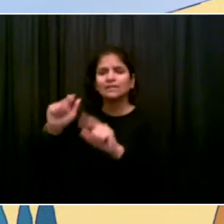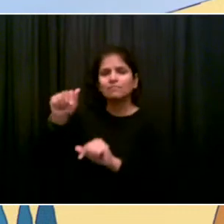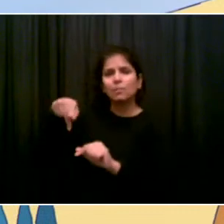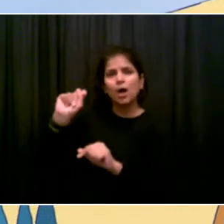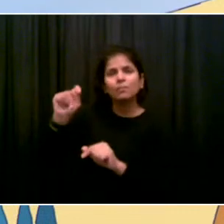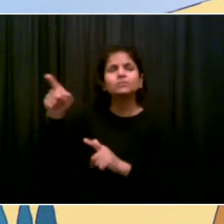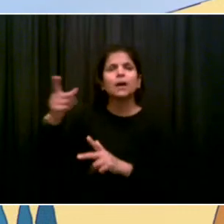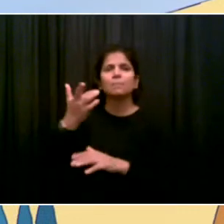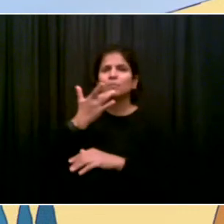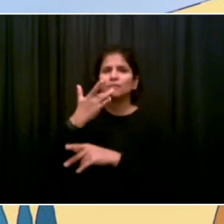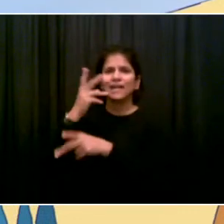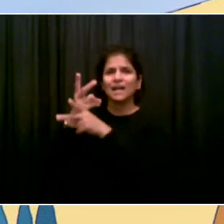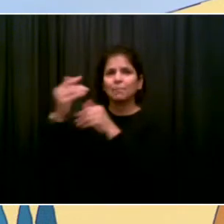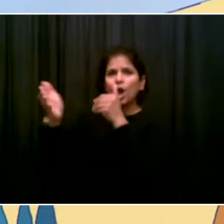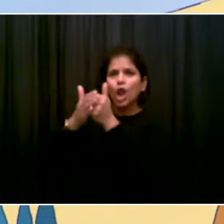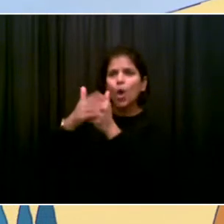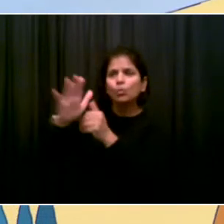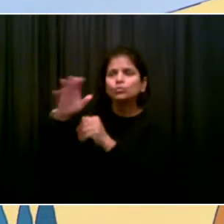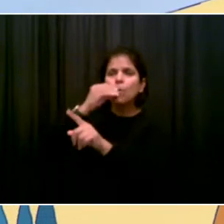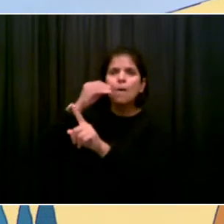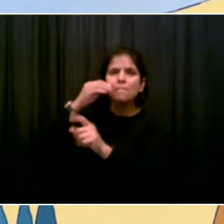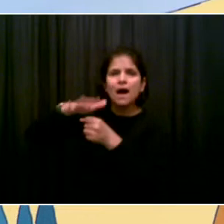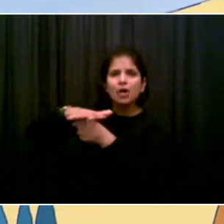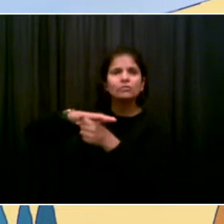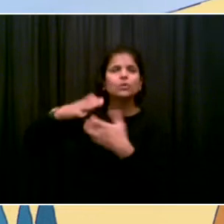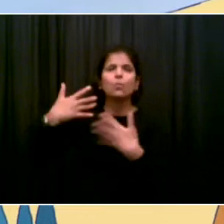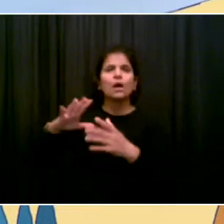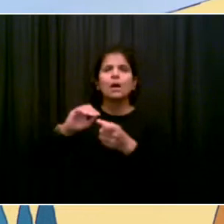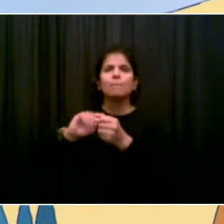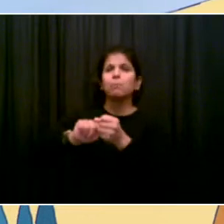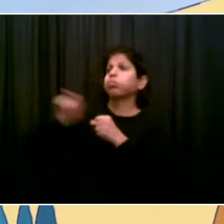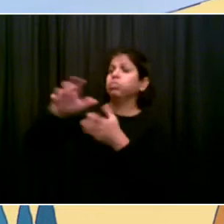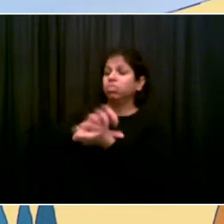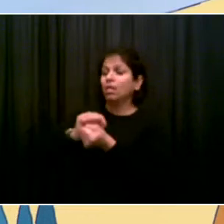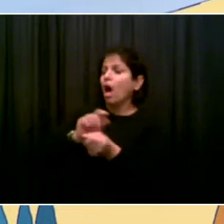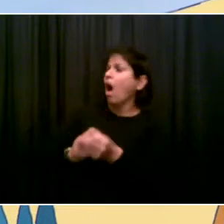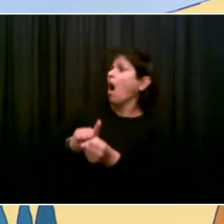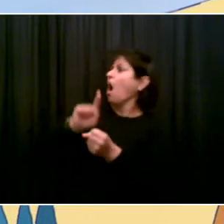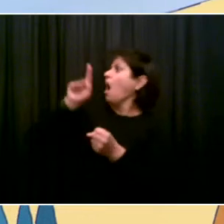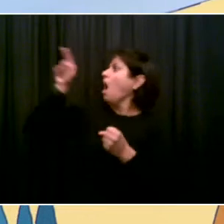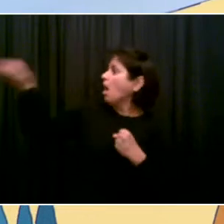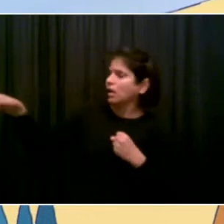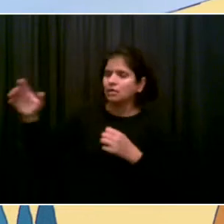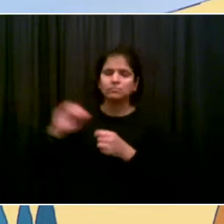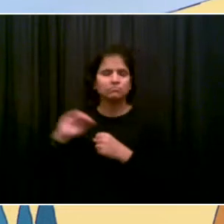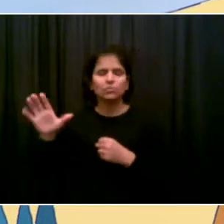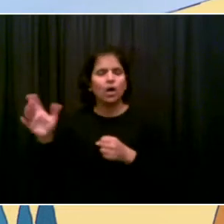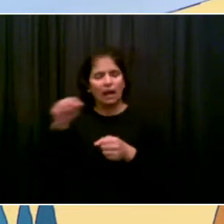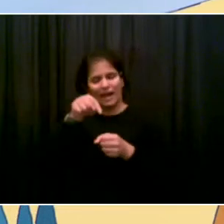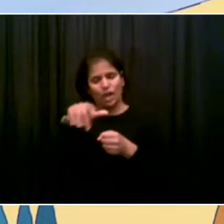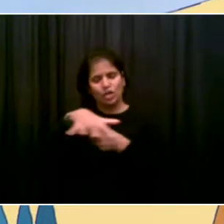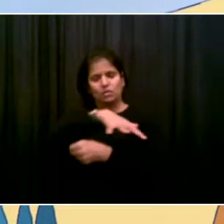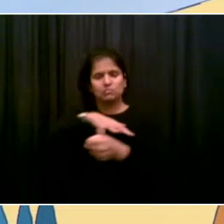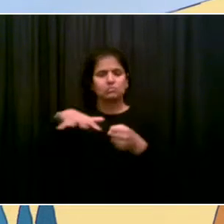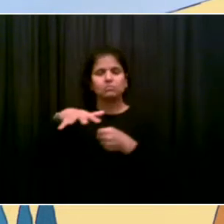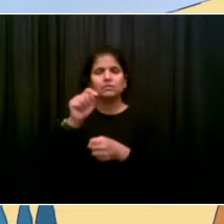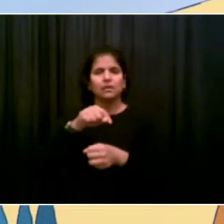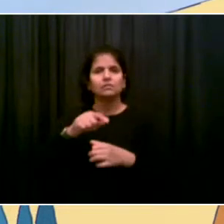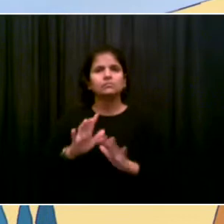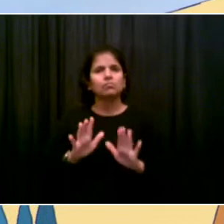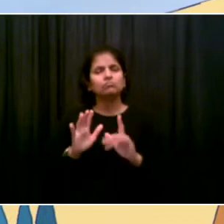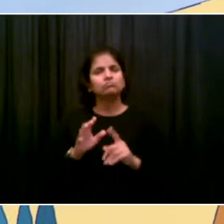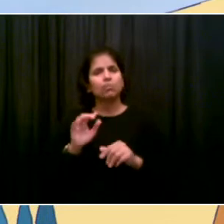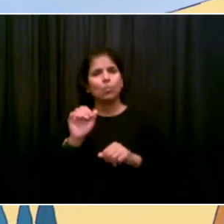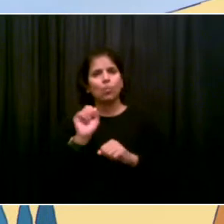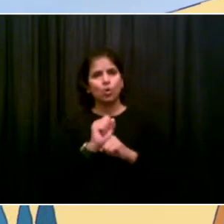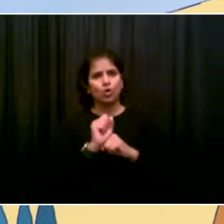So we'll continue to support each family until they get to full resolution, hopefully in the vast majority of cases, meaning